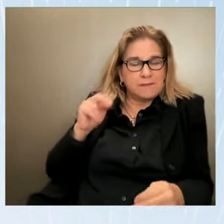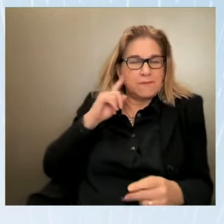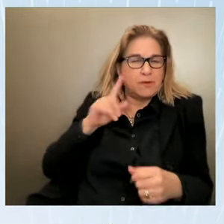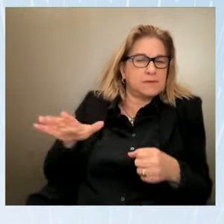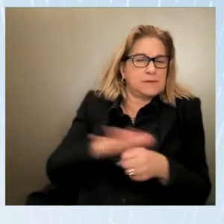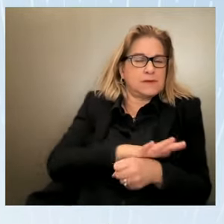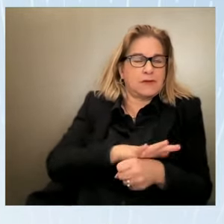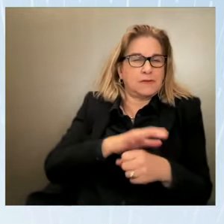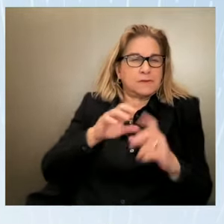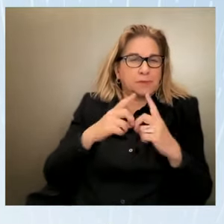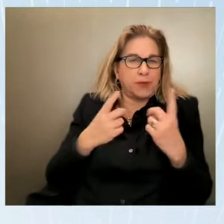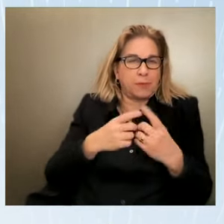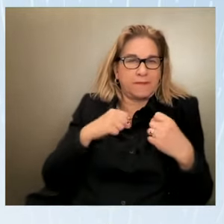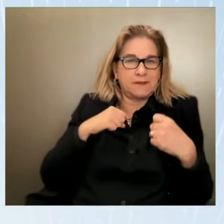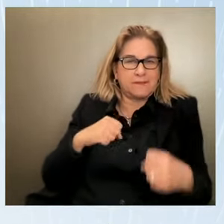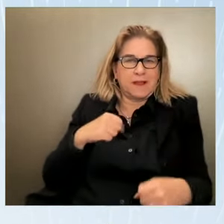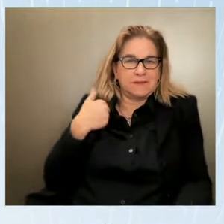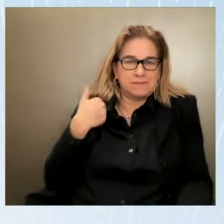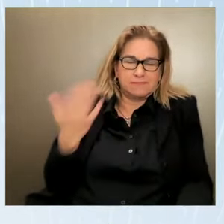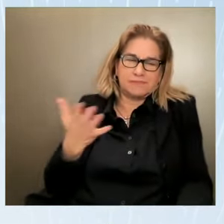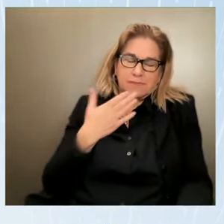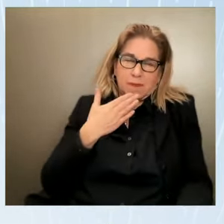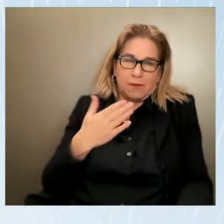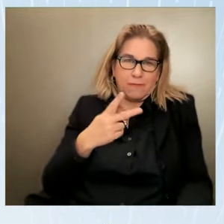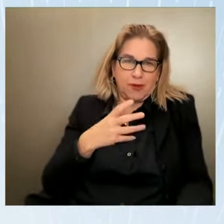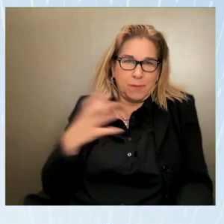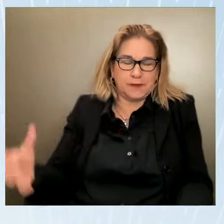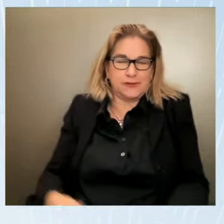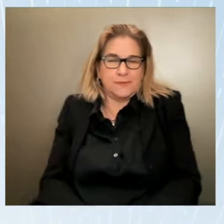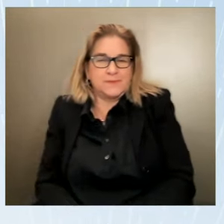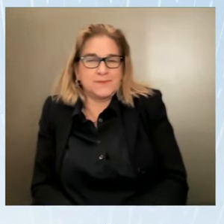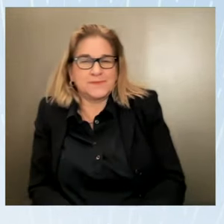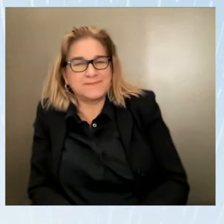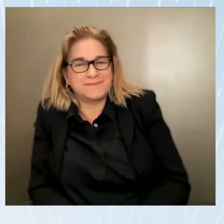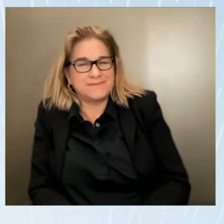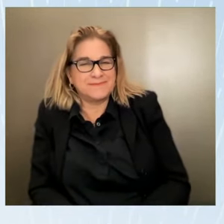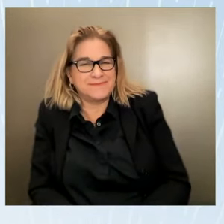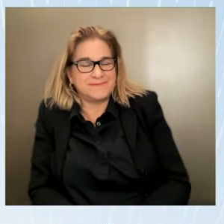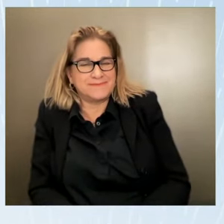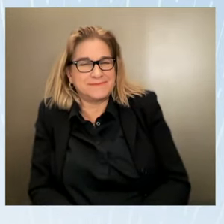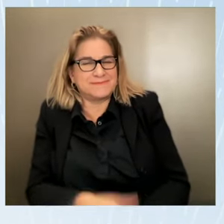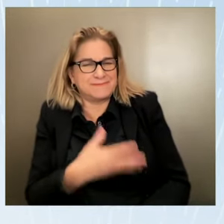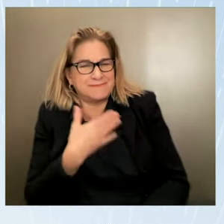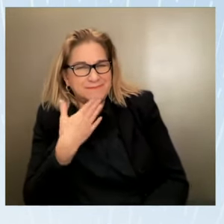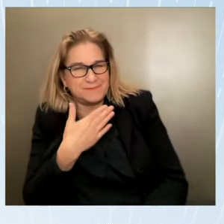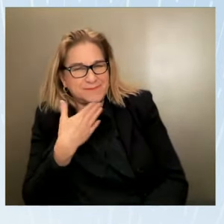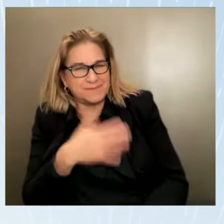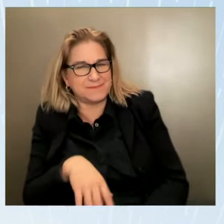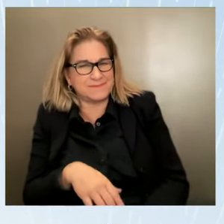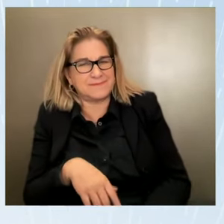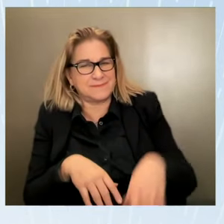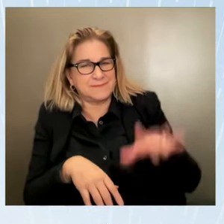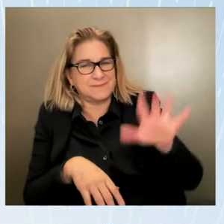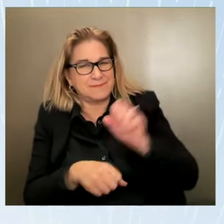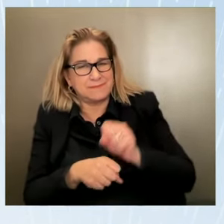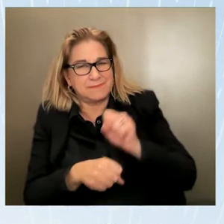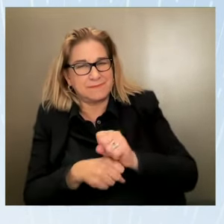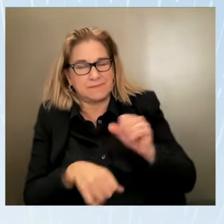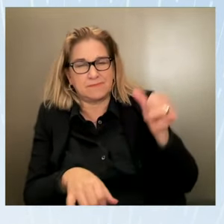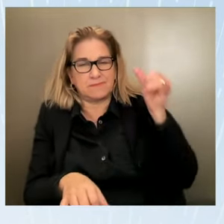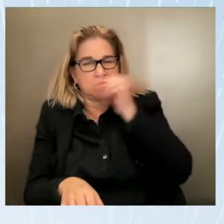much, and also thanks for noting the work that you're doing on having these shared stories. I think we all know that